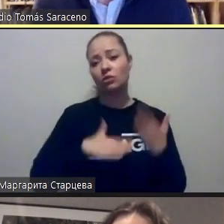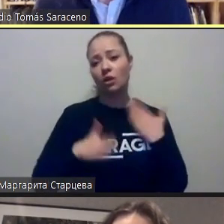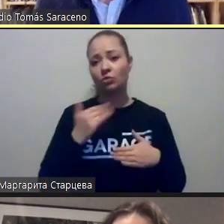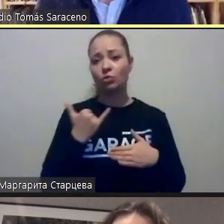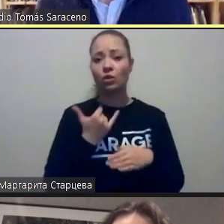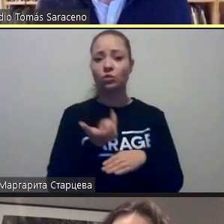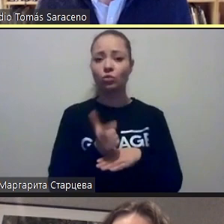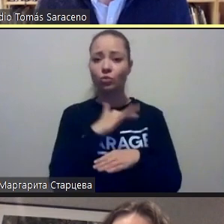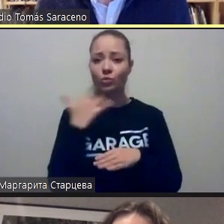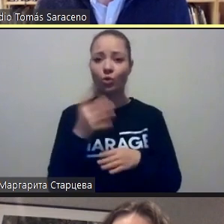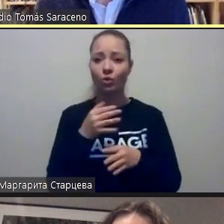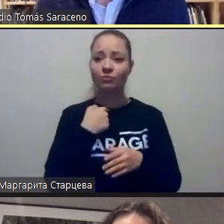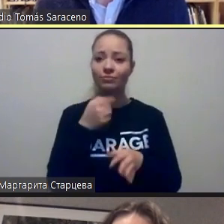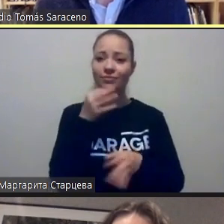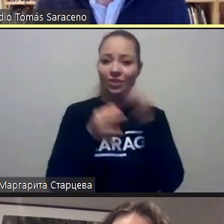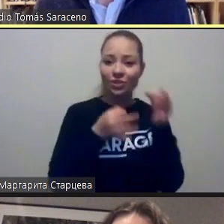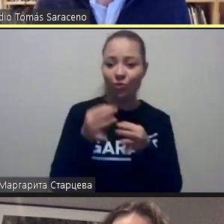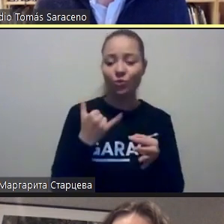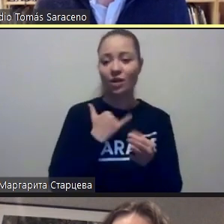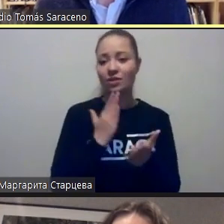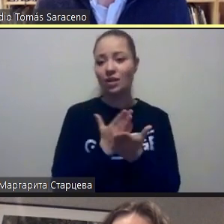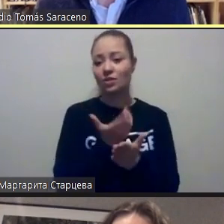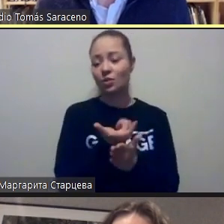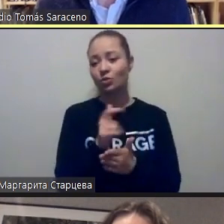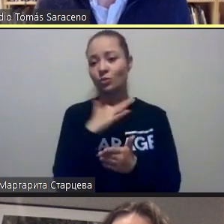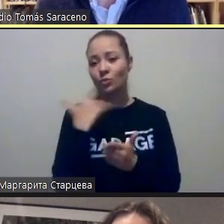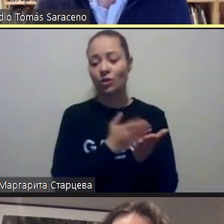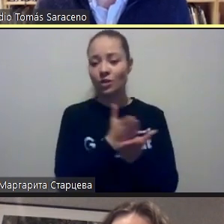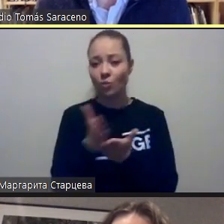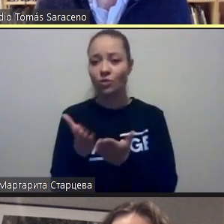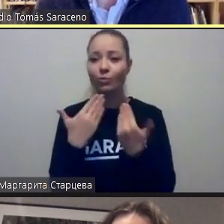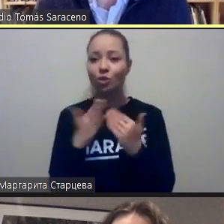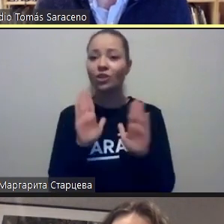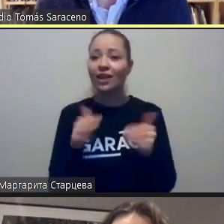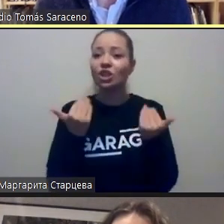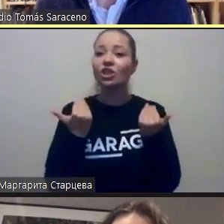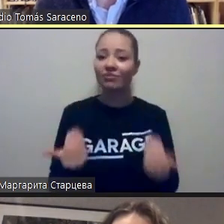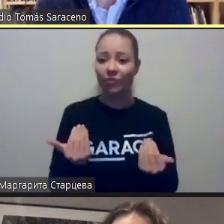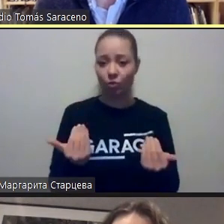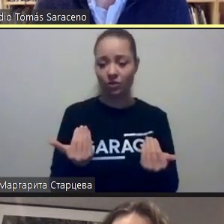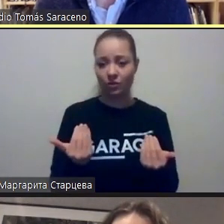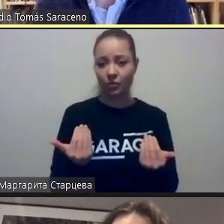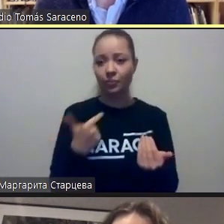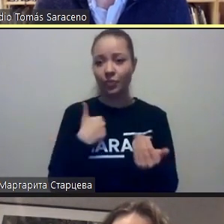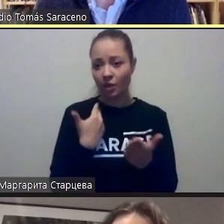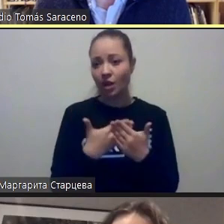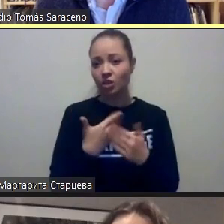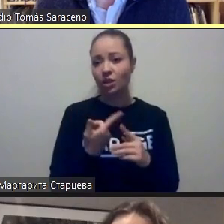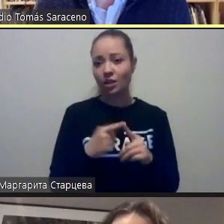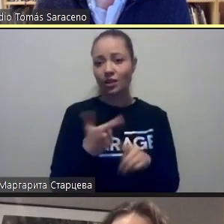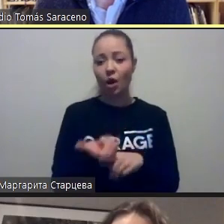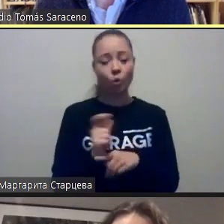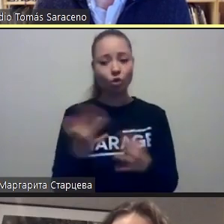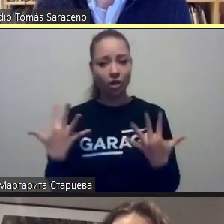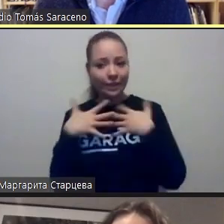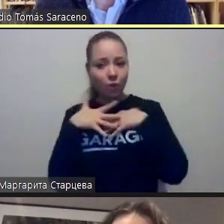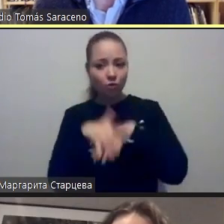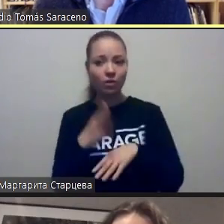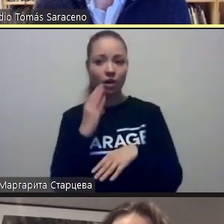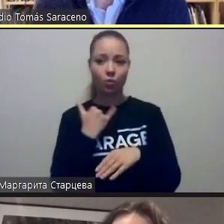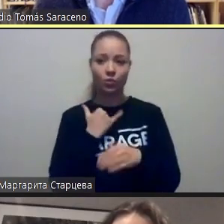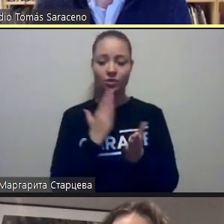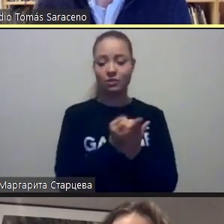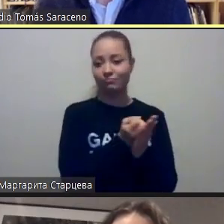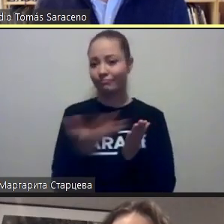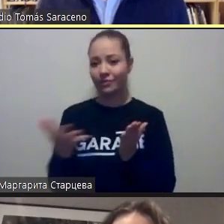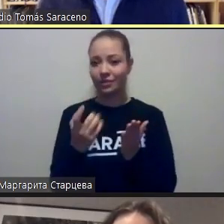translation, and I think it seems very inclusive and doing it in the right way, which I think is quite beautiful.